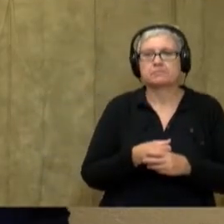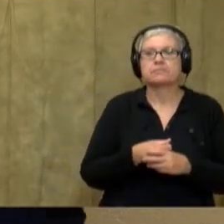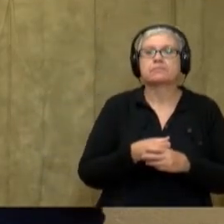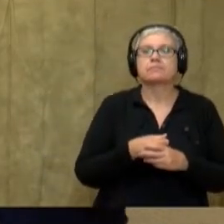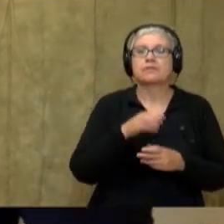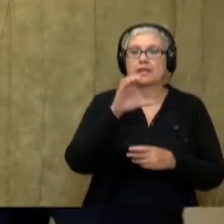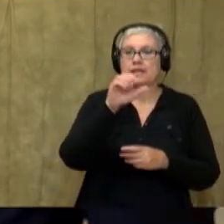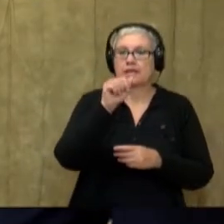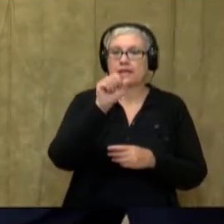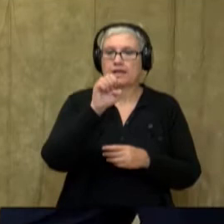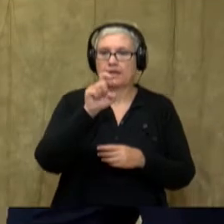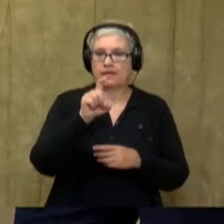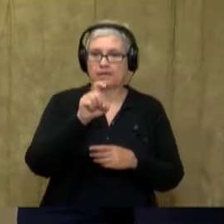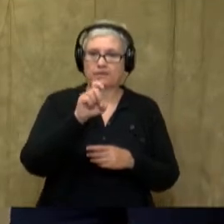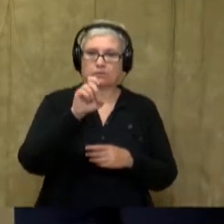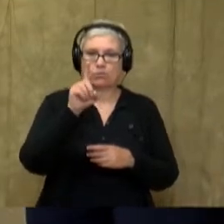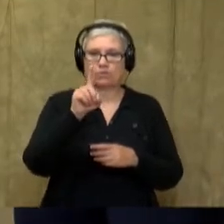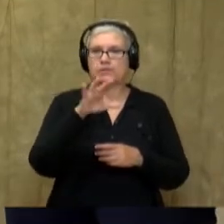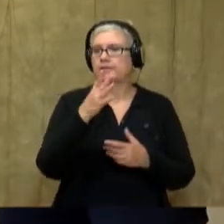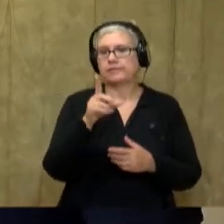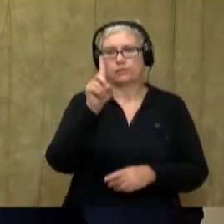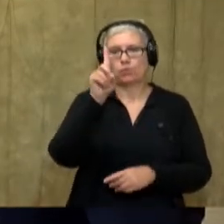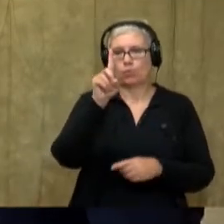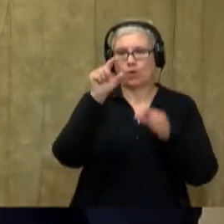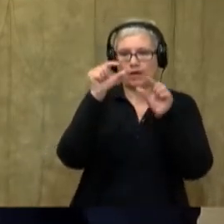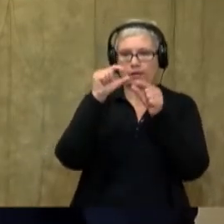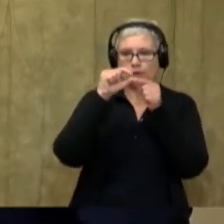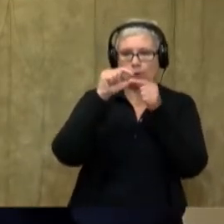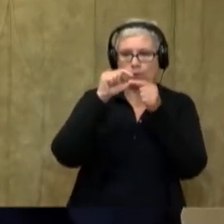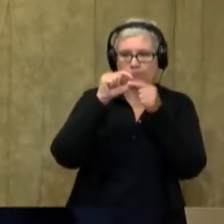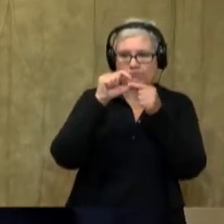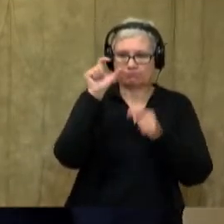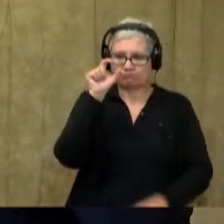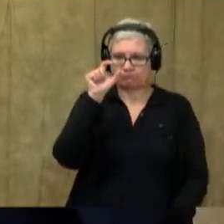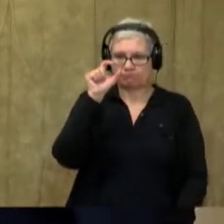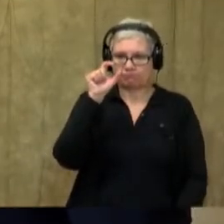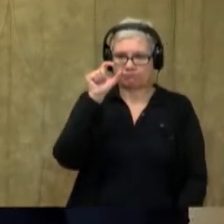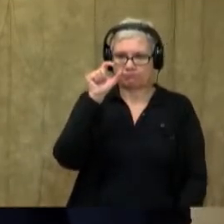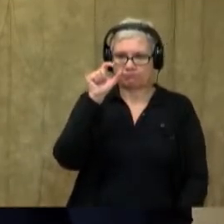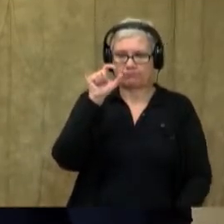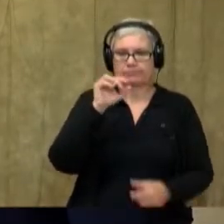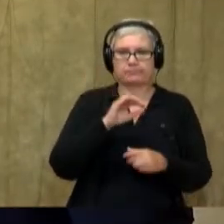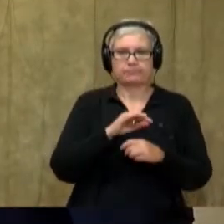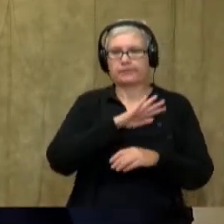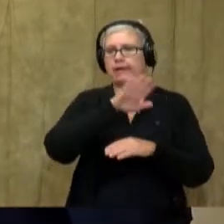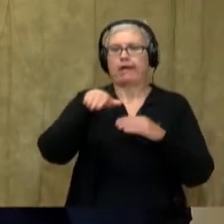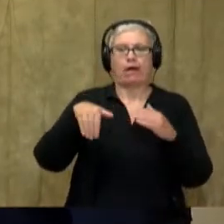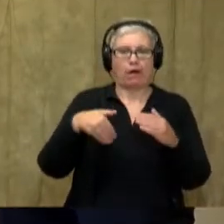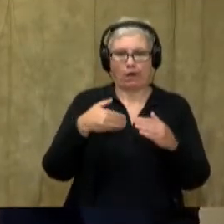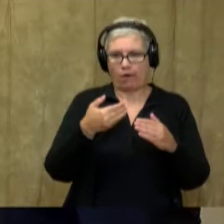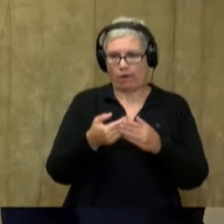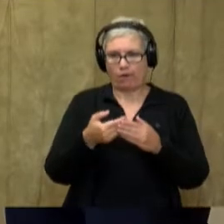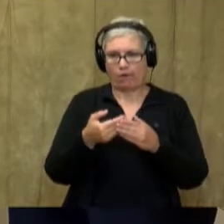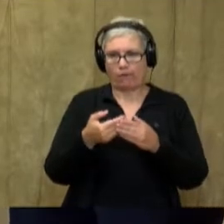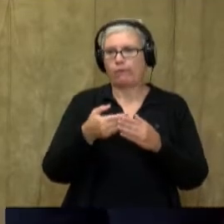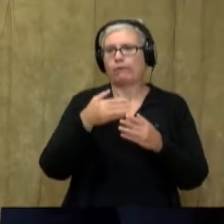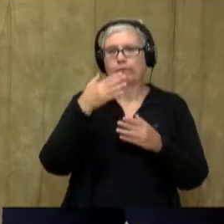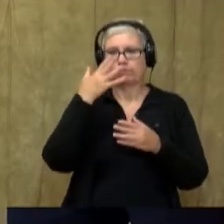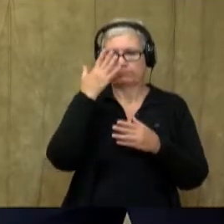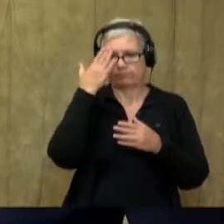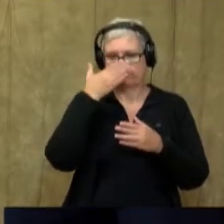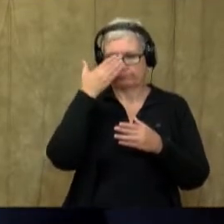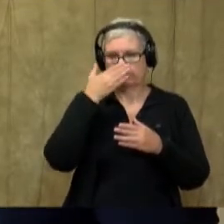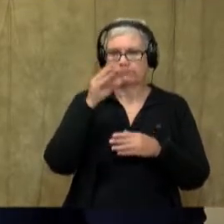image that I showed you, all I have is just one cube. And if I cover the entire thing in paint, all 6 faces are covered, and so these are going to